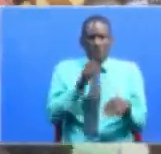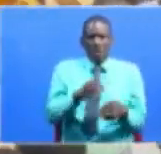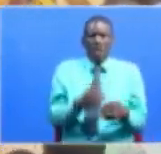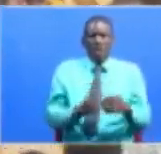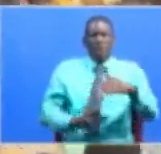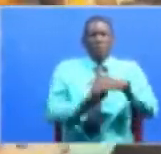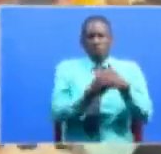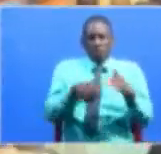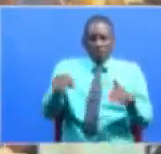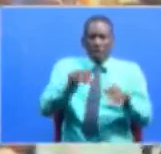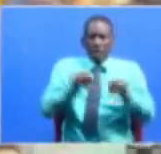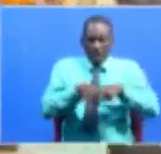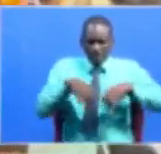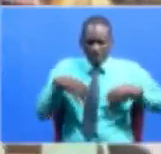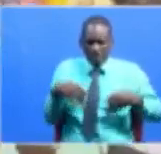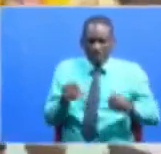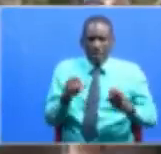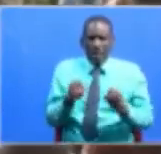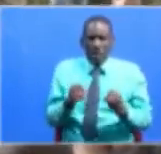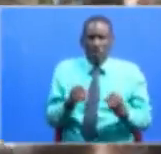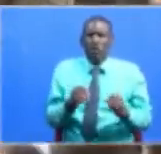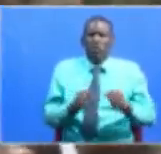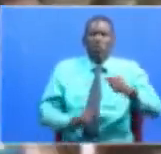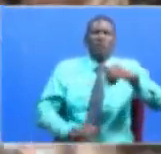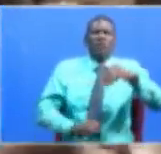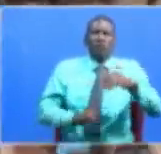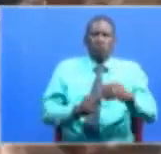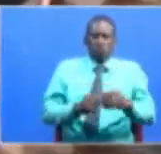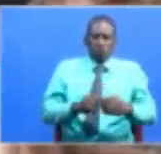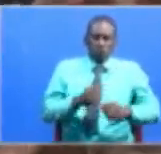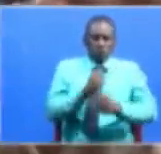he sought to consolidate his backyard.